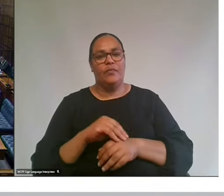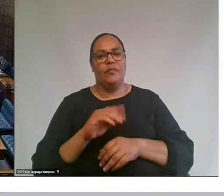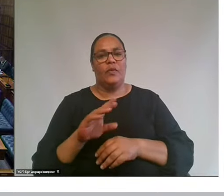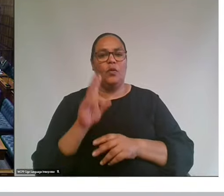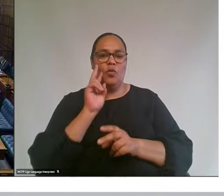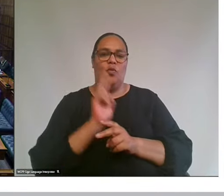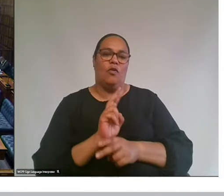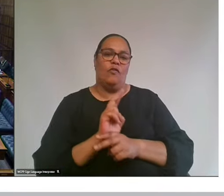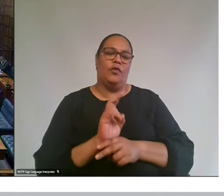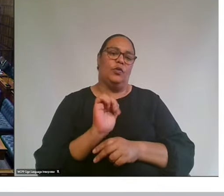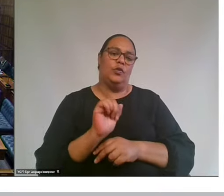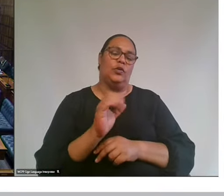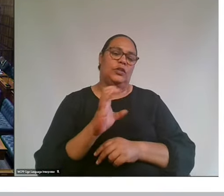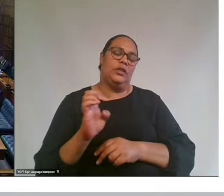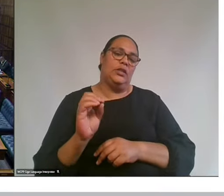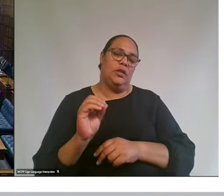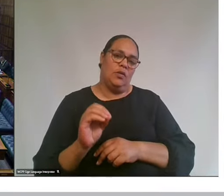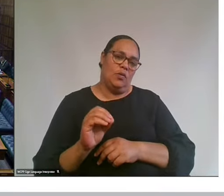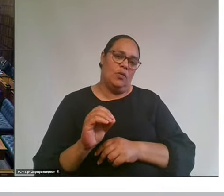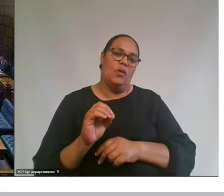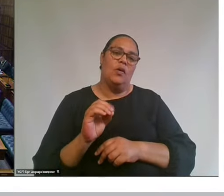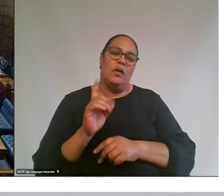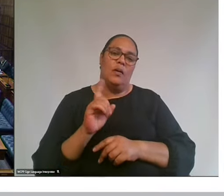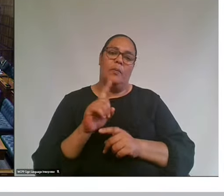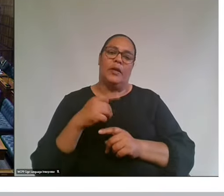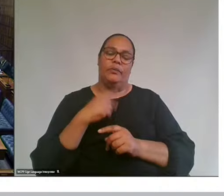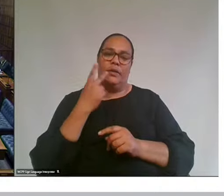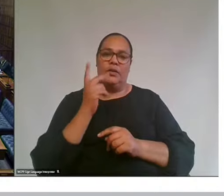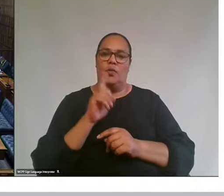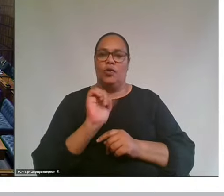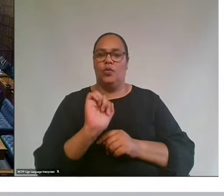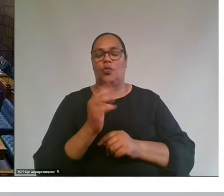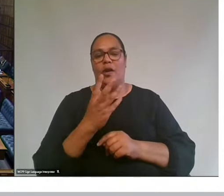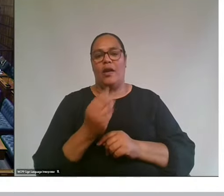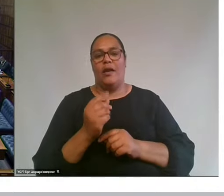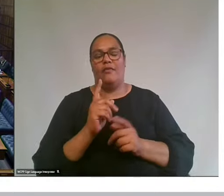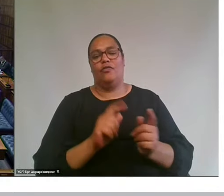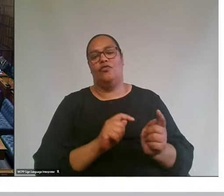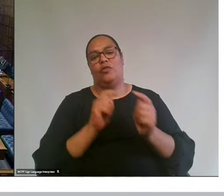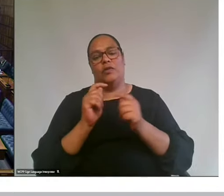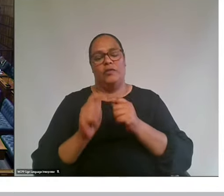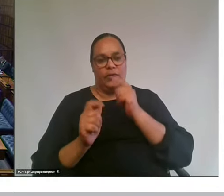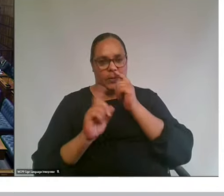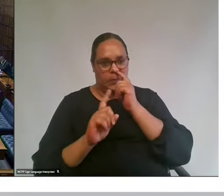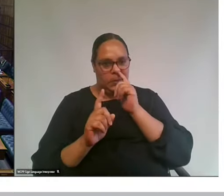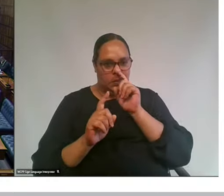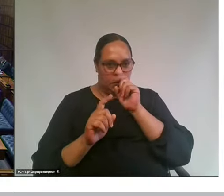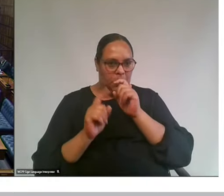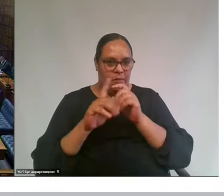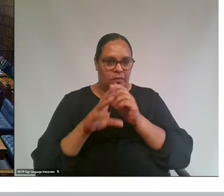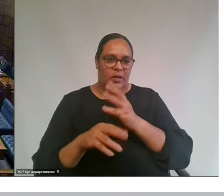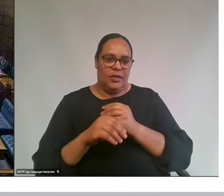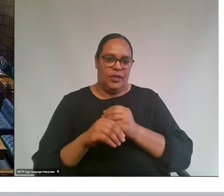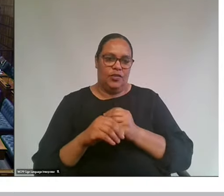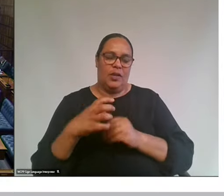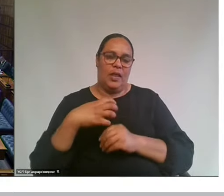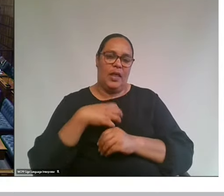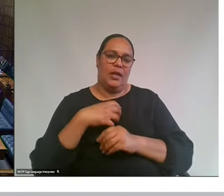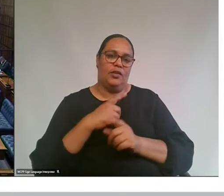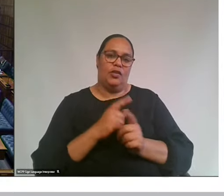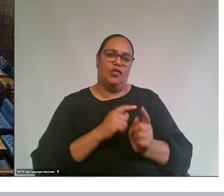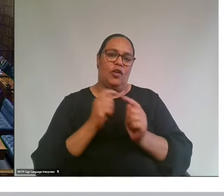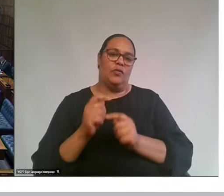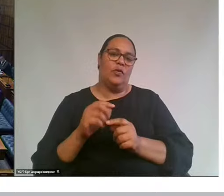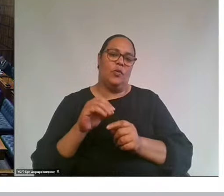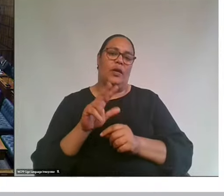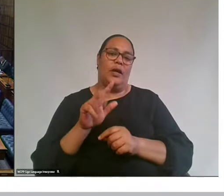overview of the CEO I see there you have transfer the additional and asset transfer what